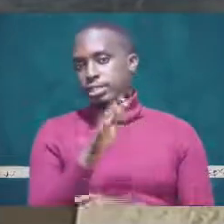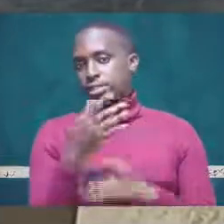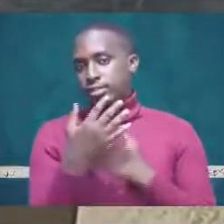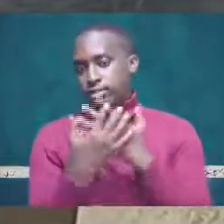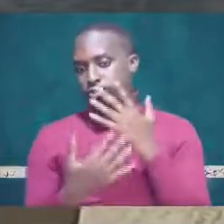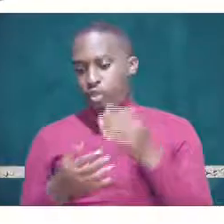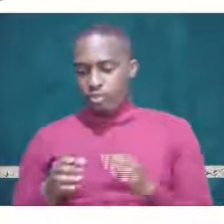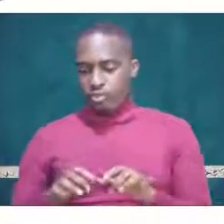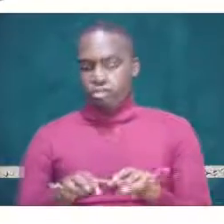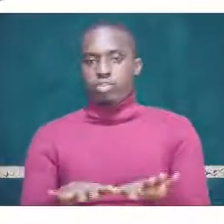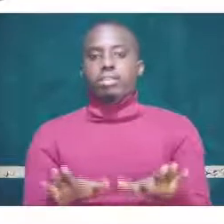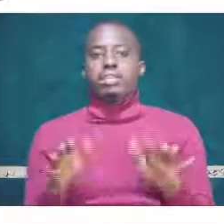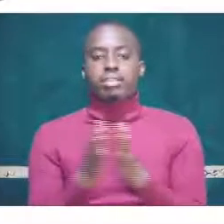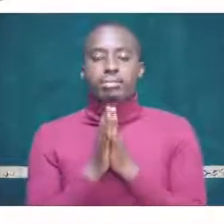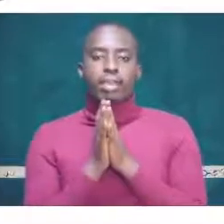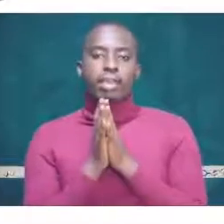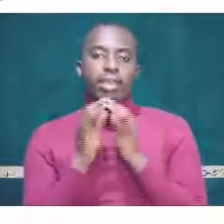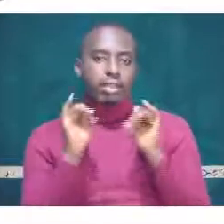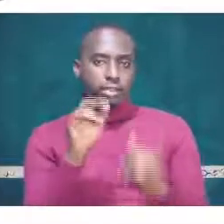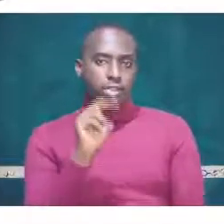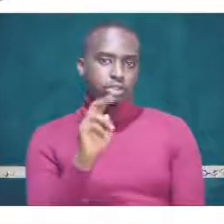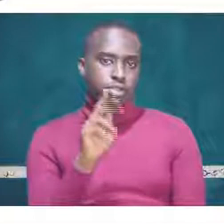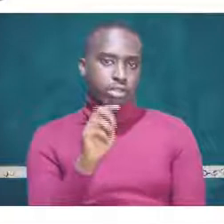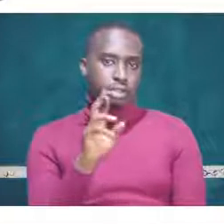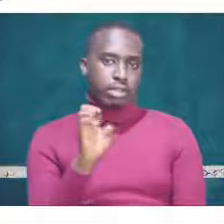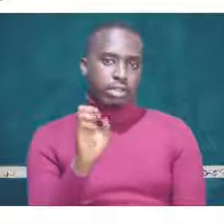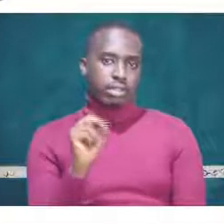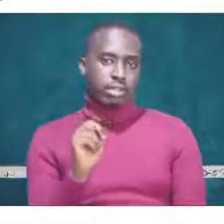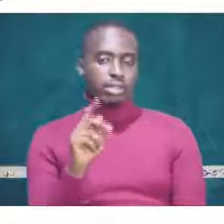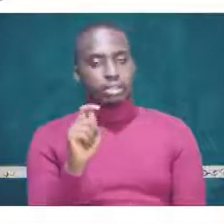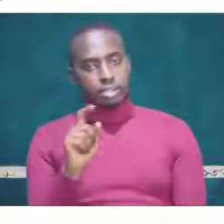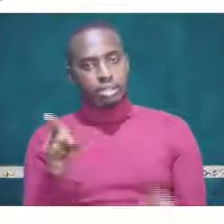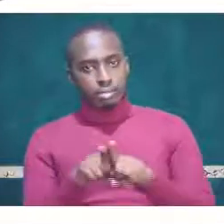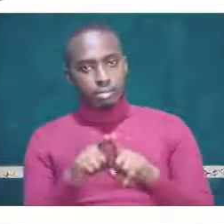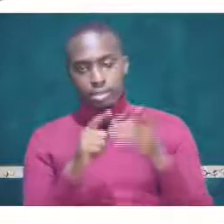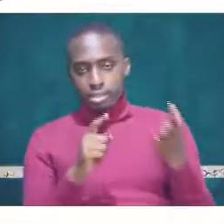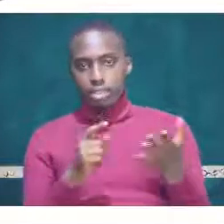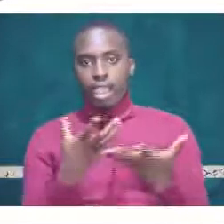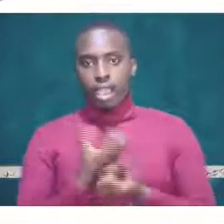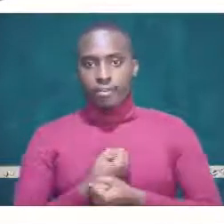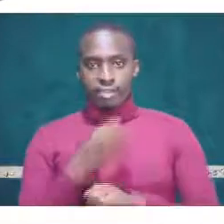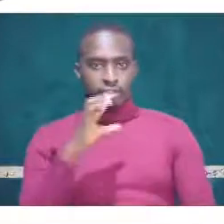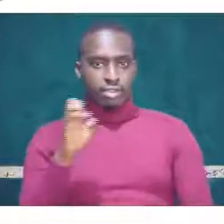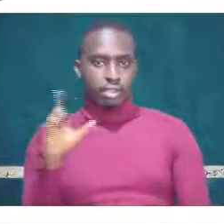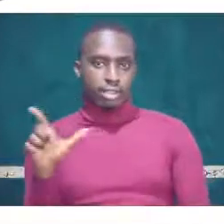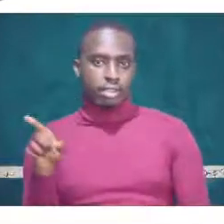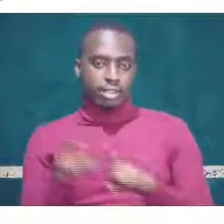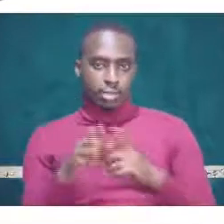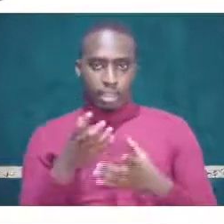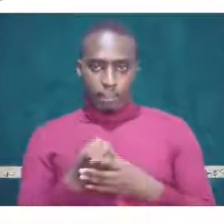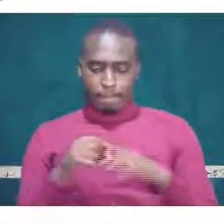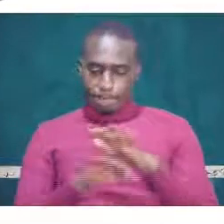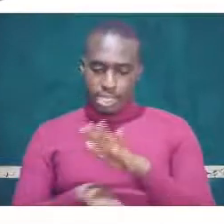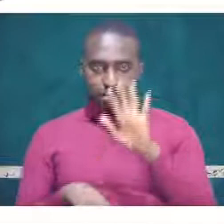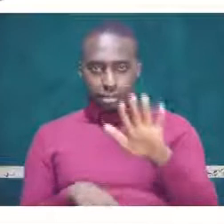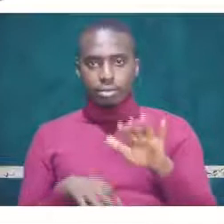that cells obtain their nutrients. I said one of the functions of this fluid, they bathe the cells, bathing the cells. They